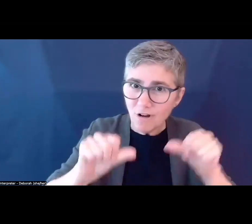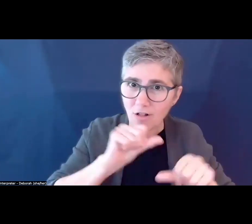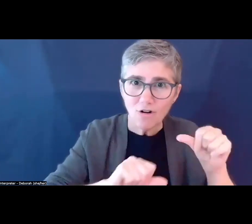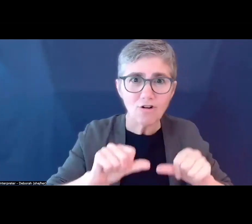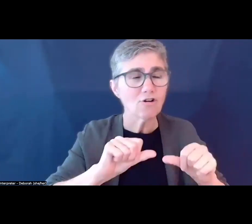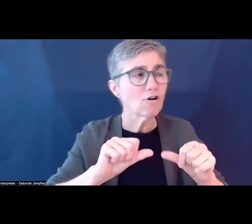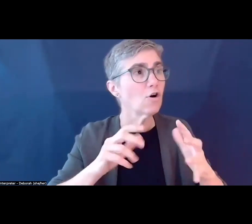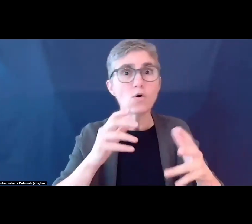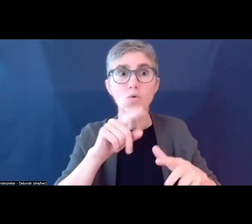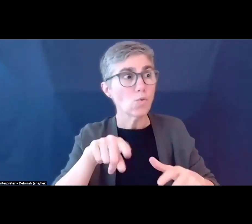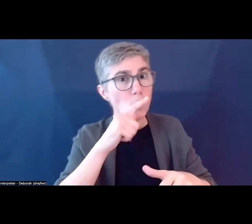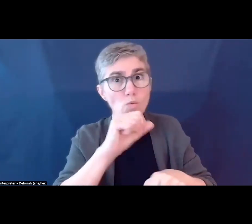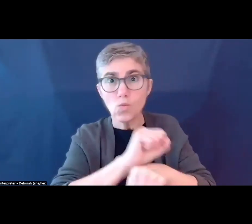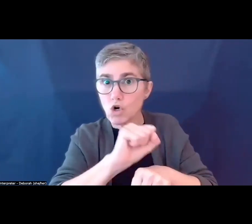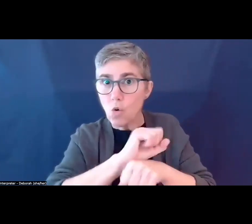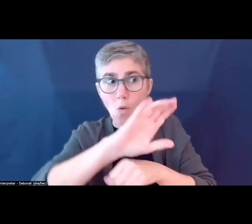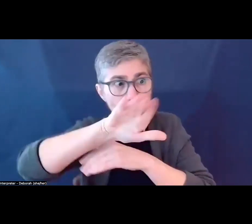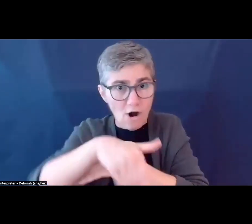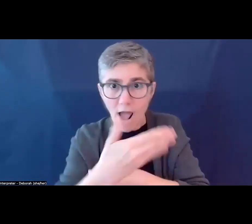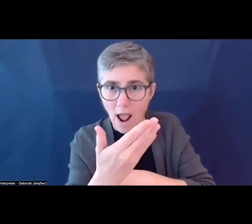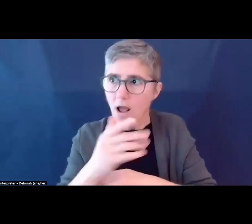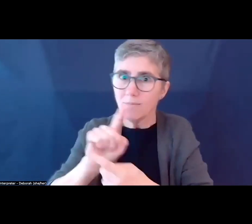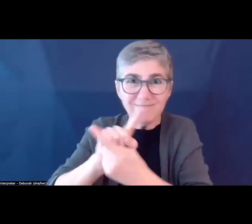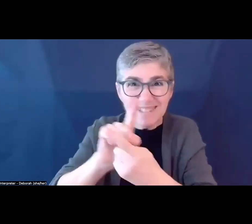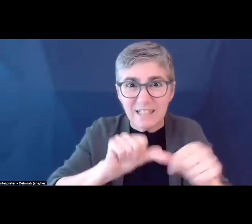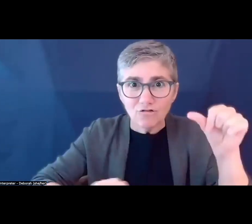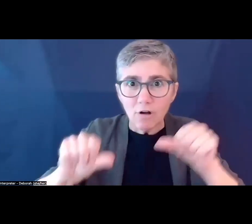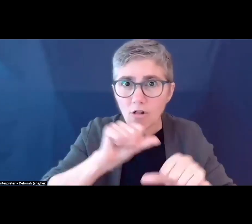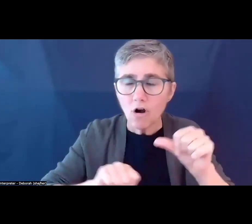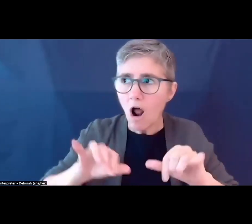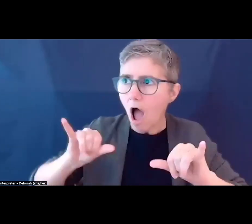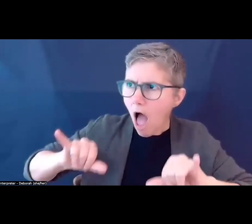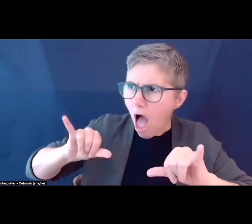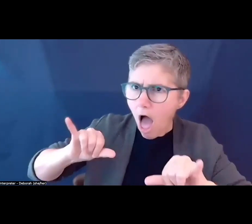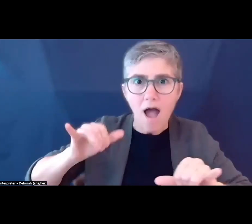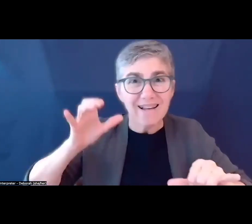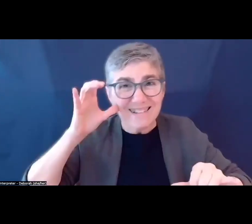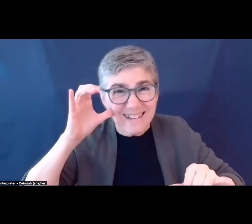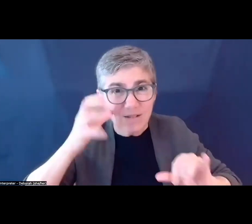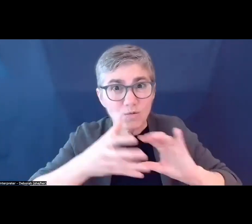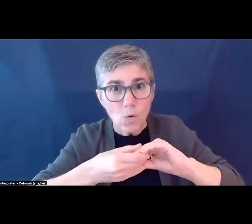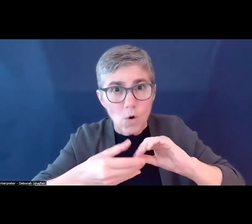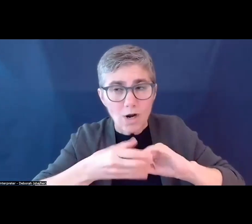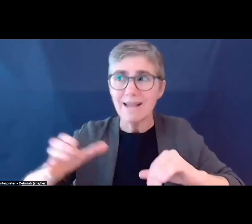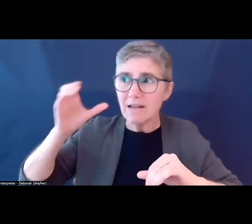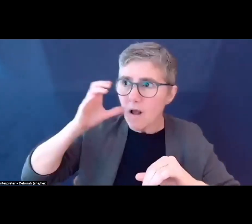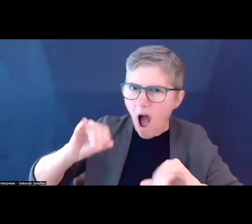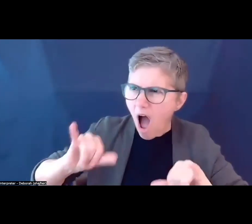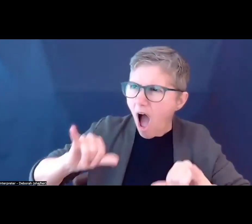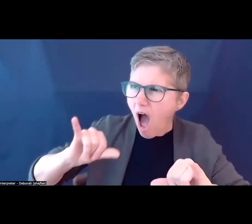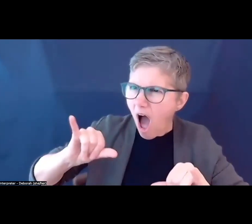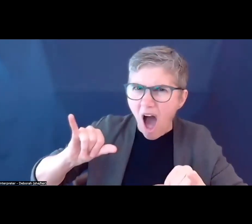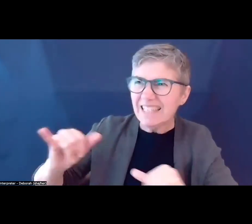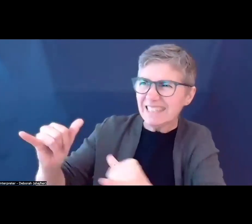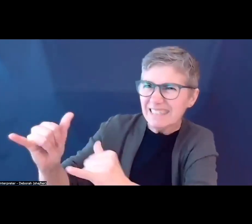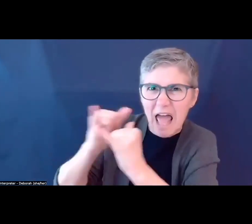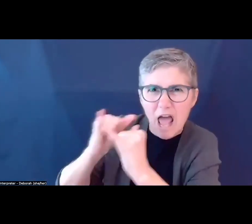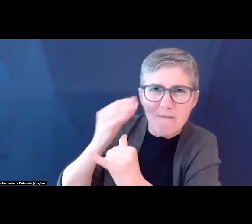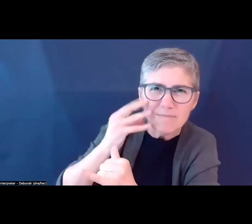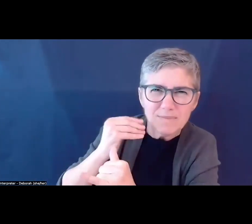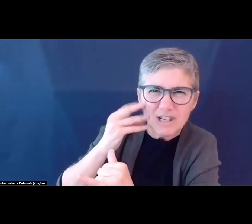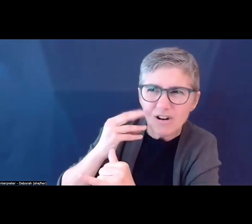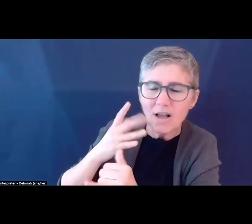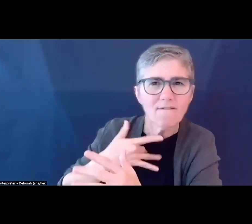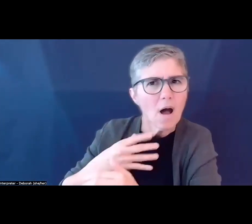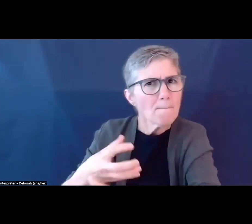overnight, was the game changer for the staff. They felt like they've been heard, they felt empowered, and it was such